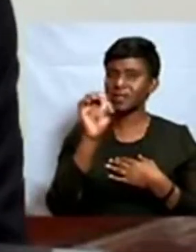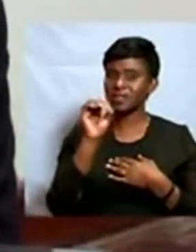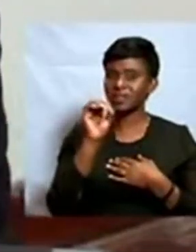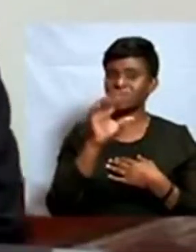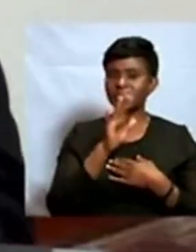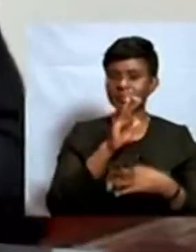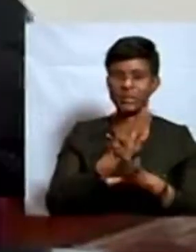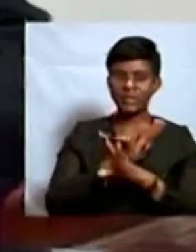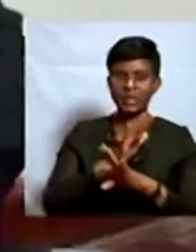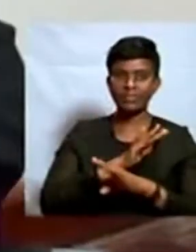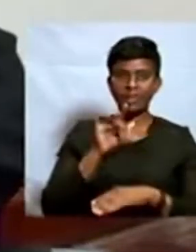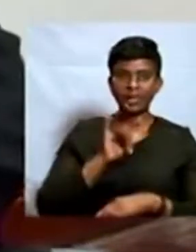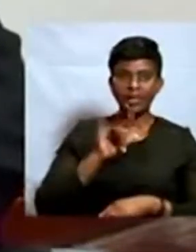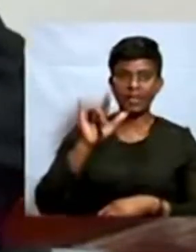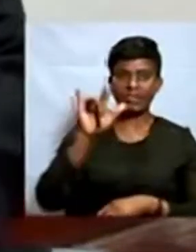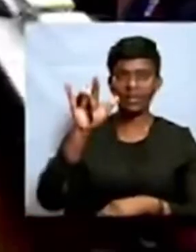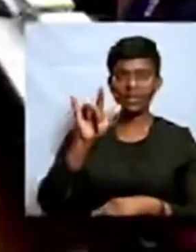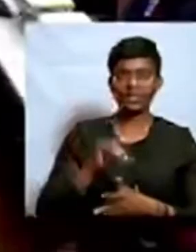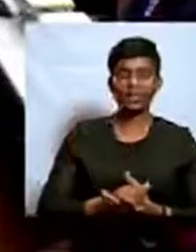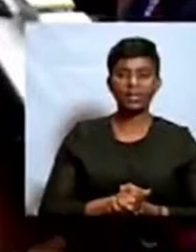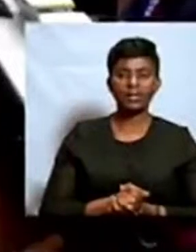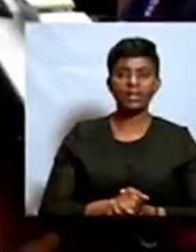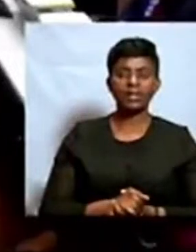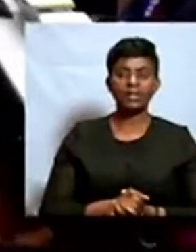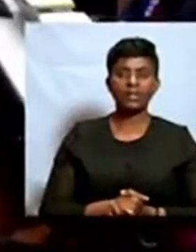Airways. Thank you.